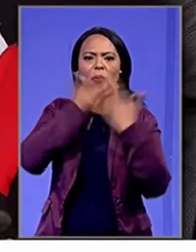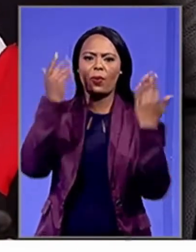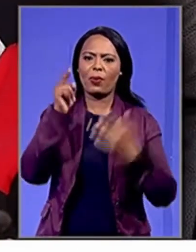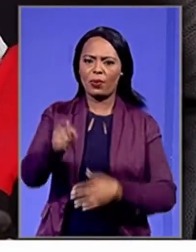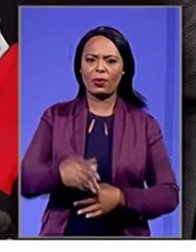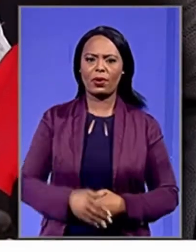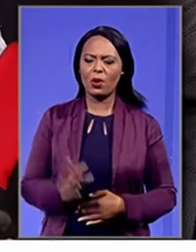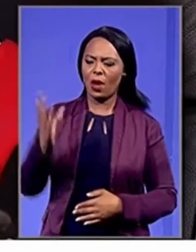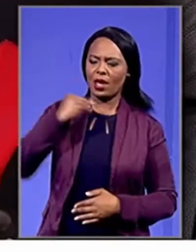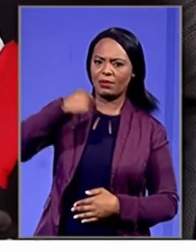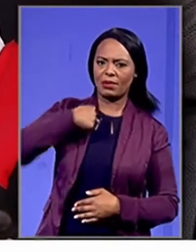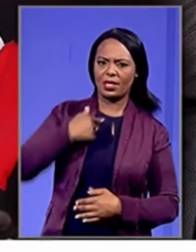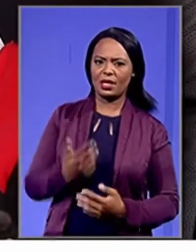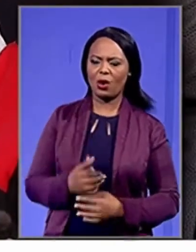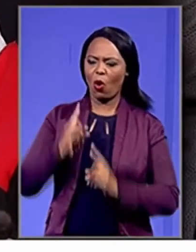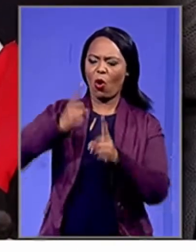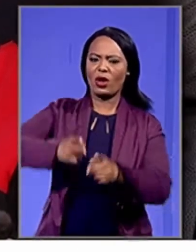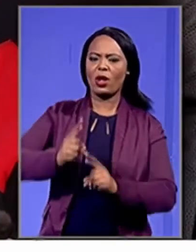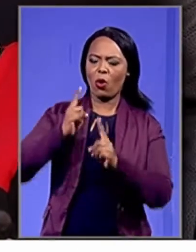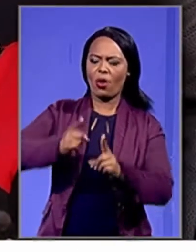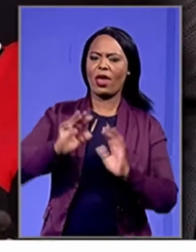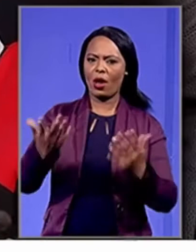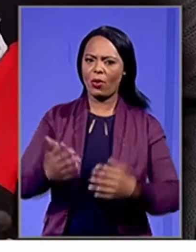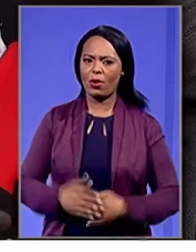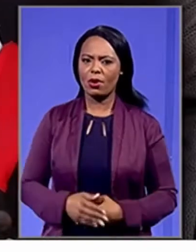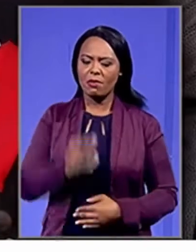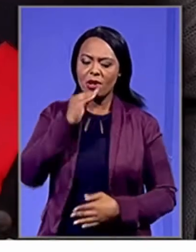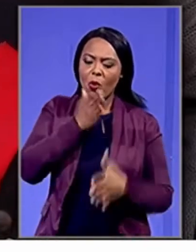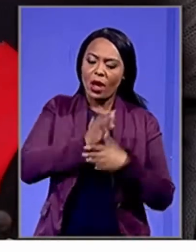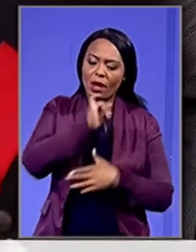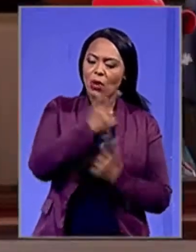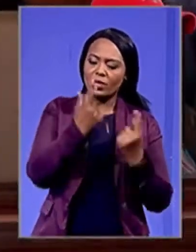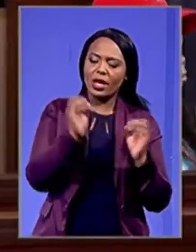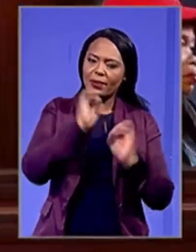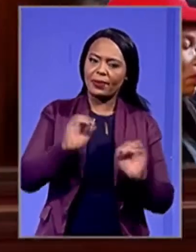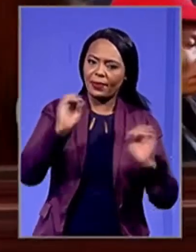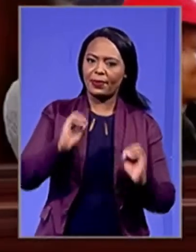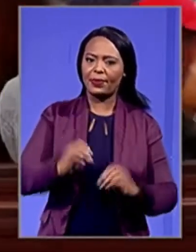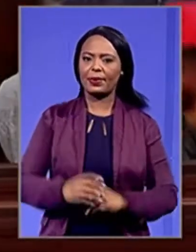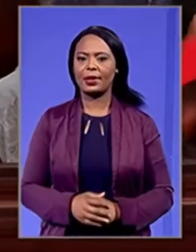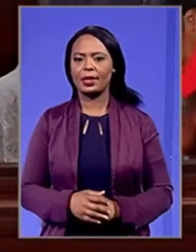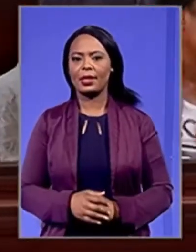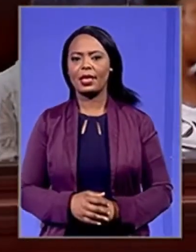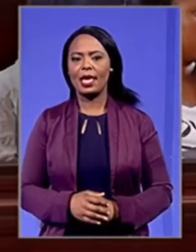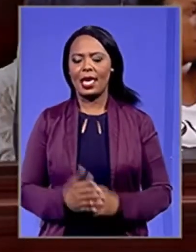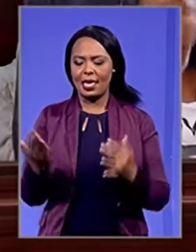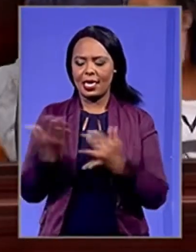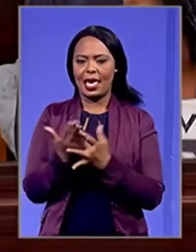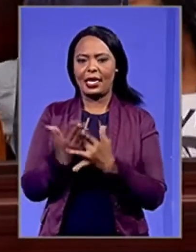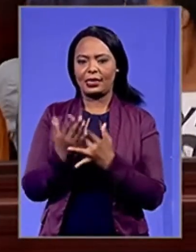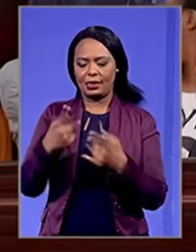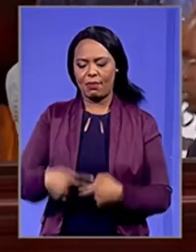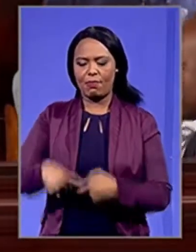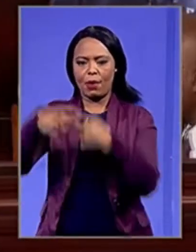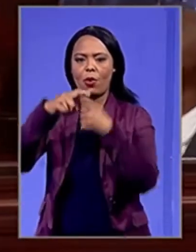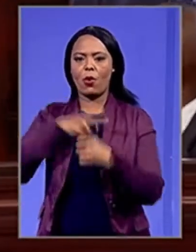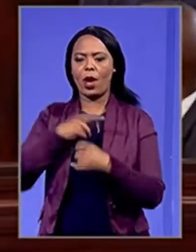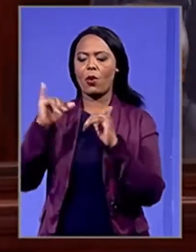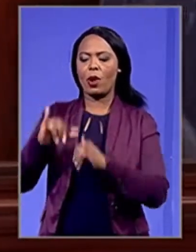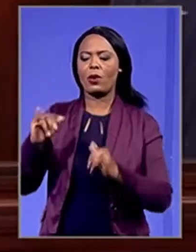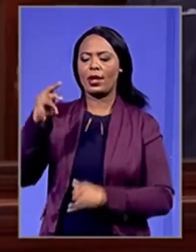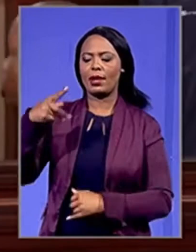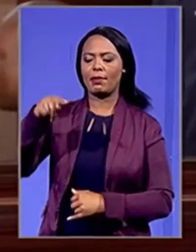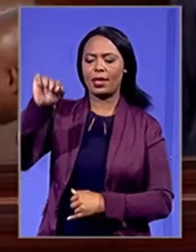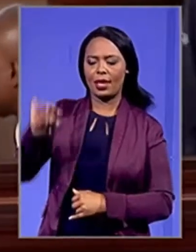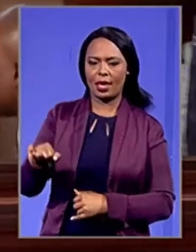You are asking me now to order that. It means you haven't done your groundwork yourself. Kgetsine a sekegiwa nakwana go letla botshotshisi go ka dira